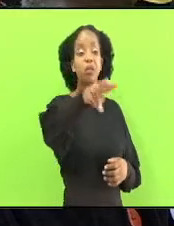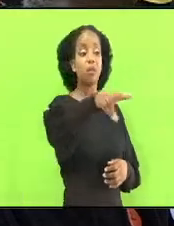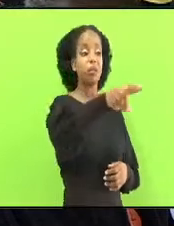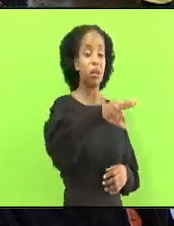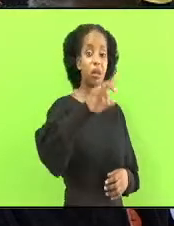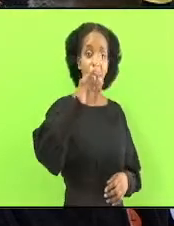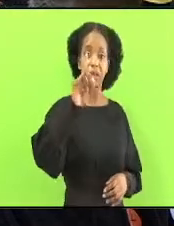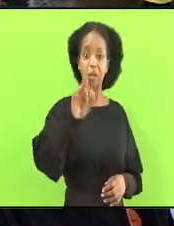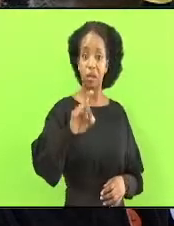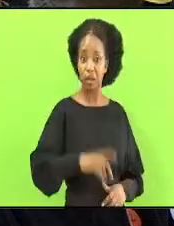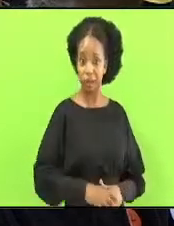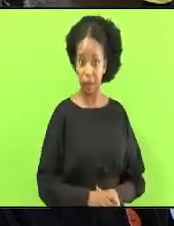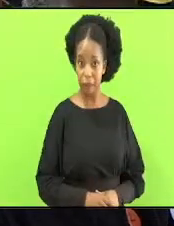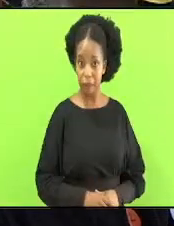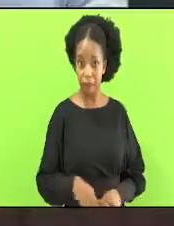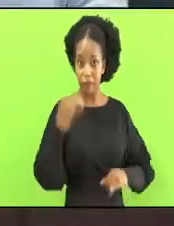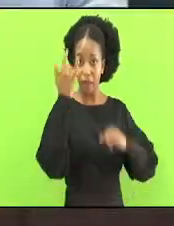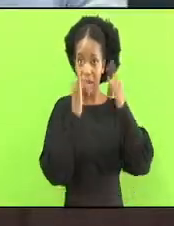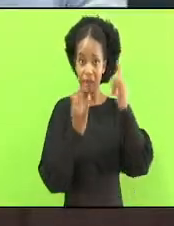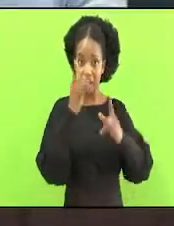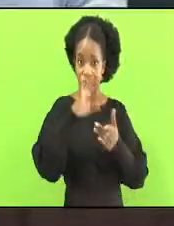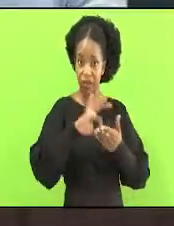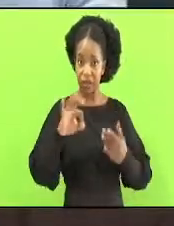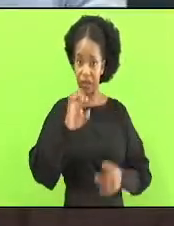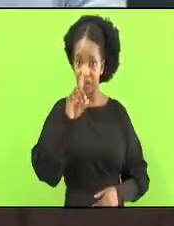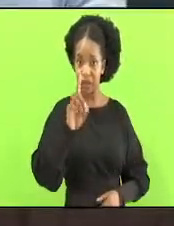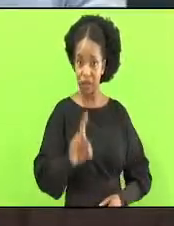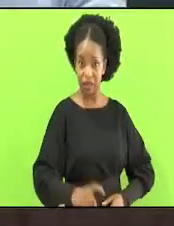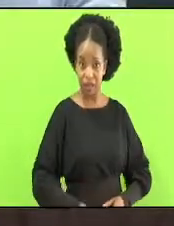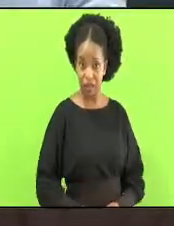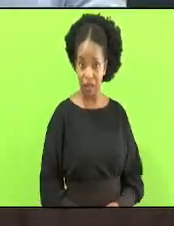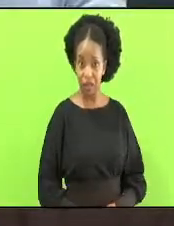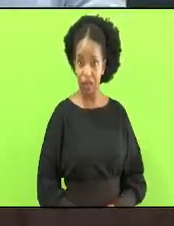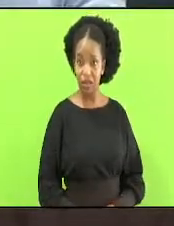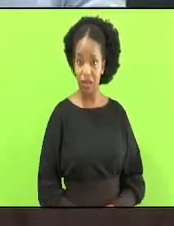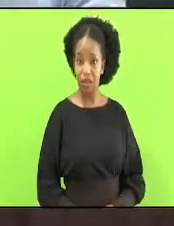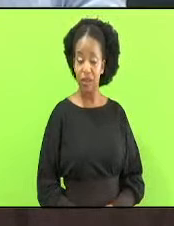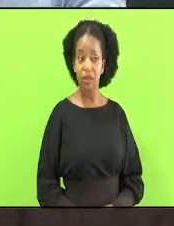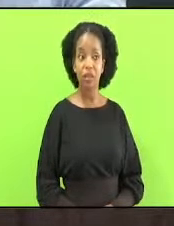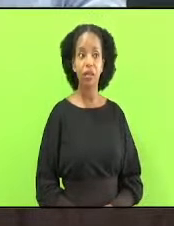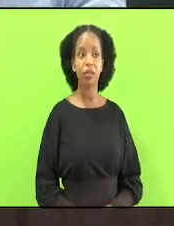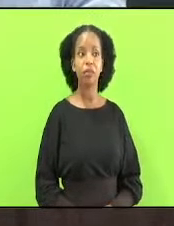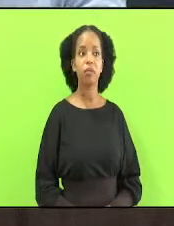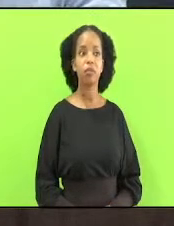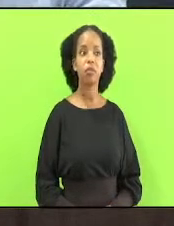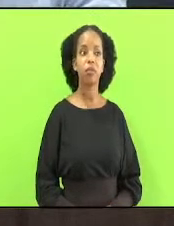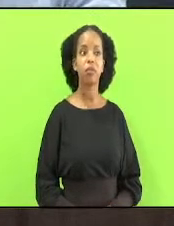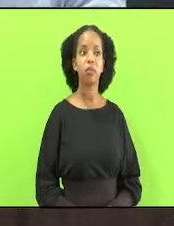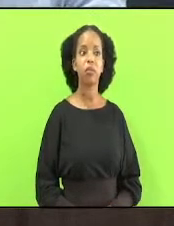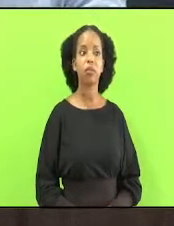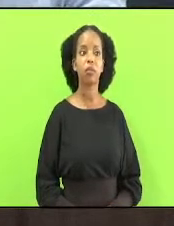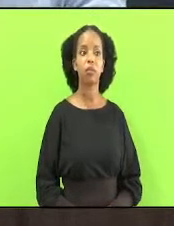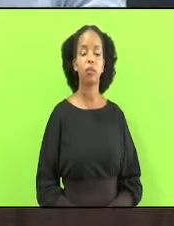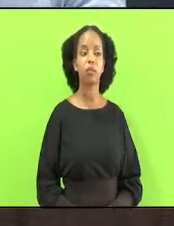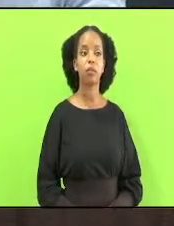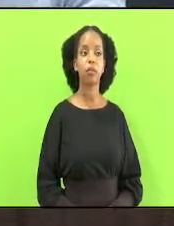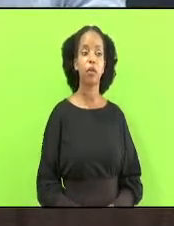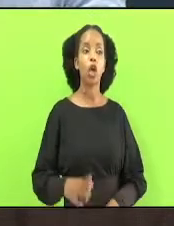sekolo. Is the town clean? Mo godimo ga goreng And over and above